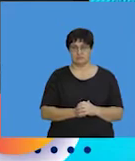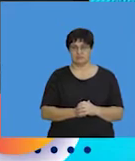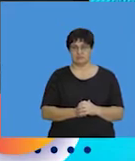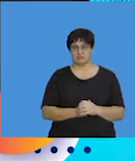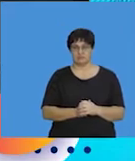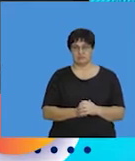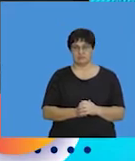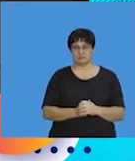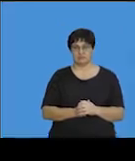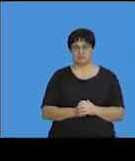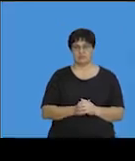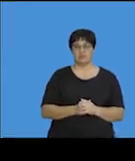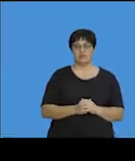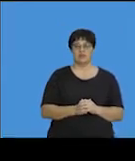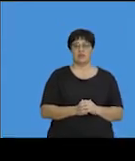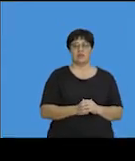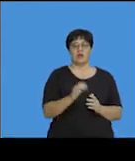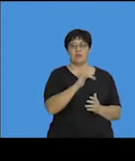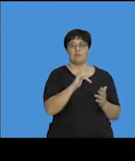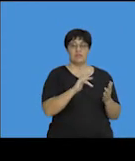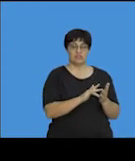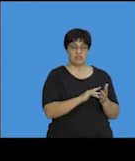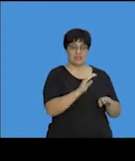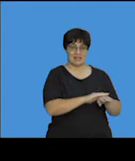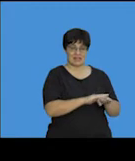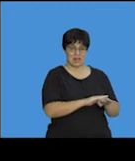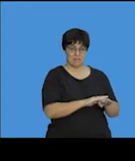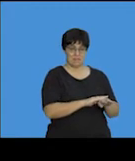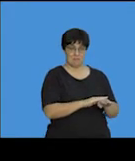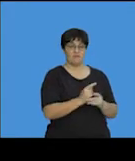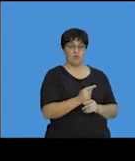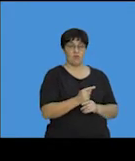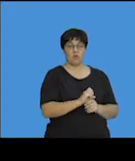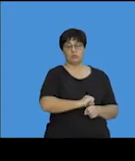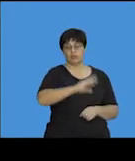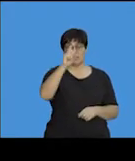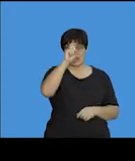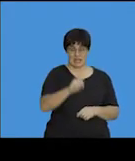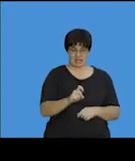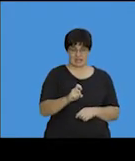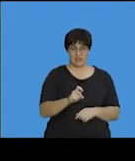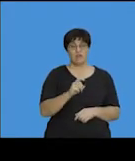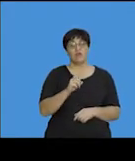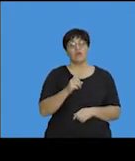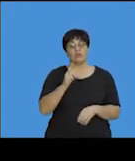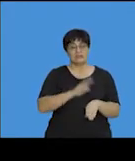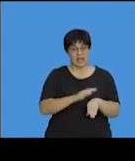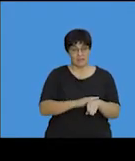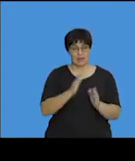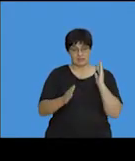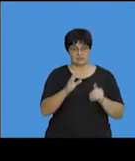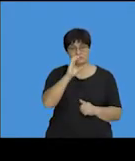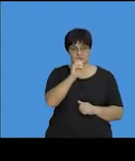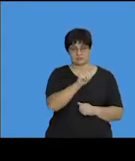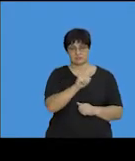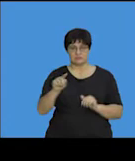Good. Next. Sketch the position time graph for the projectile X